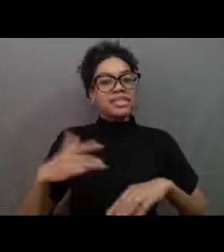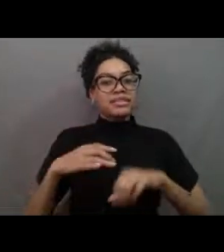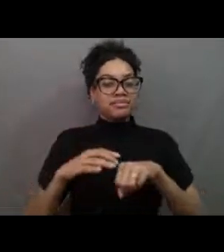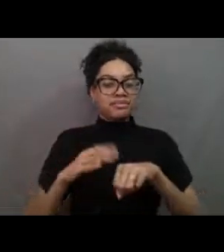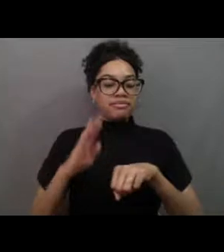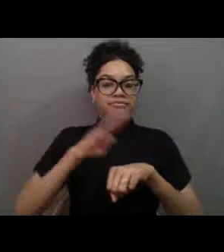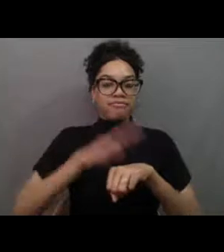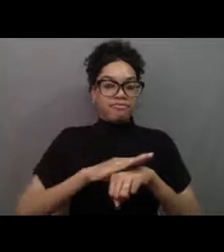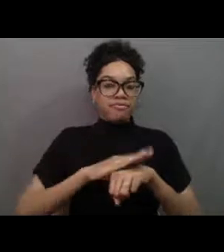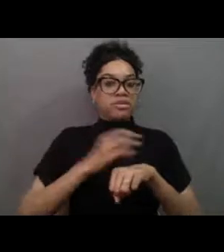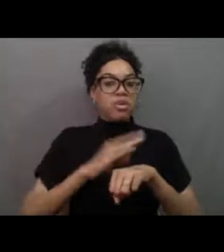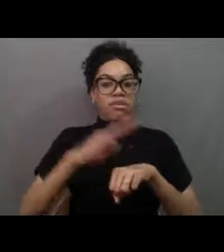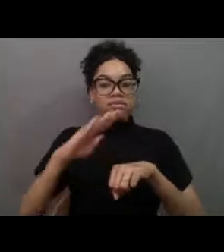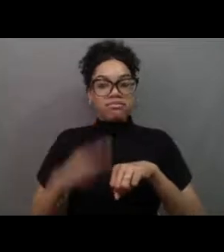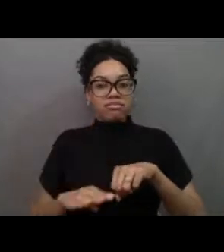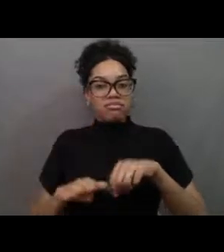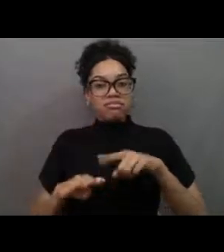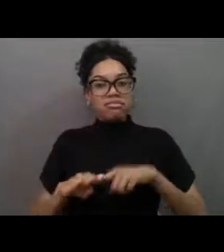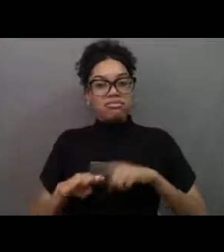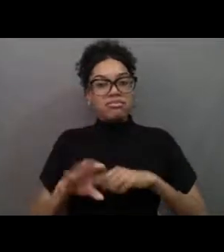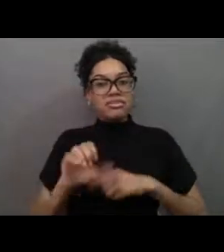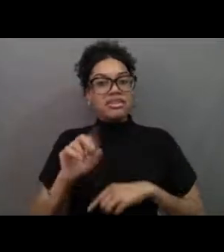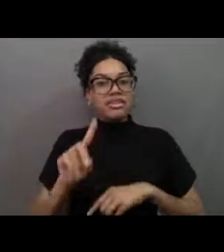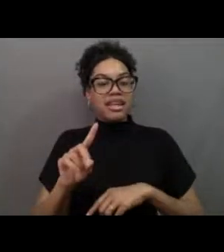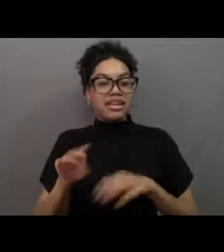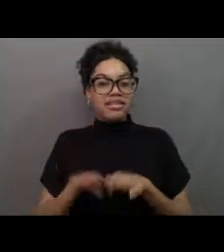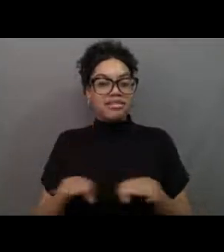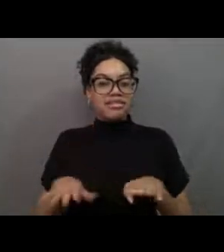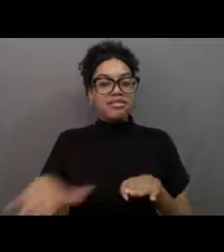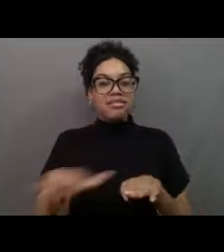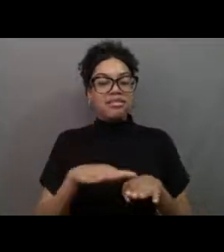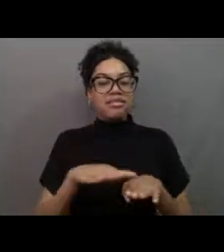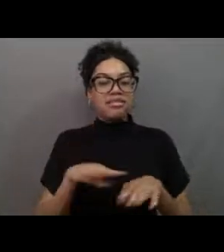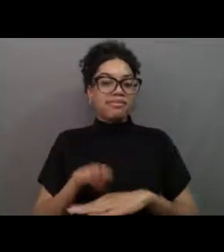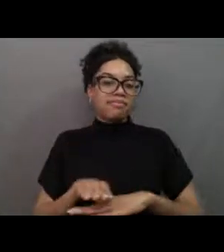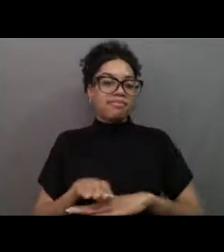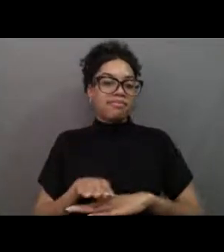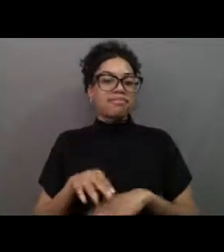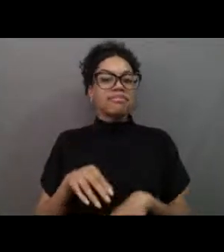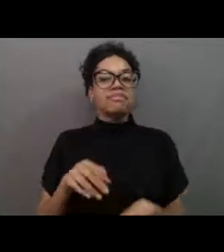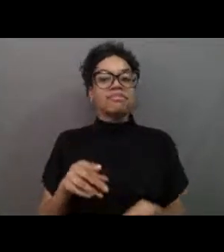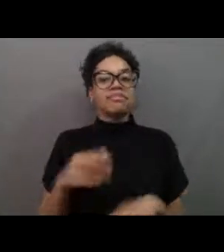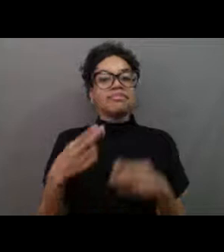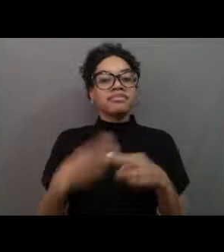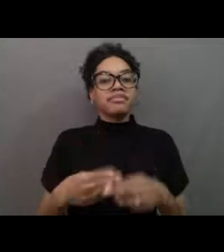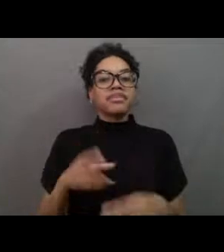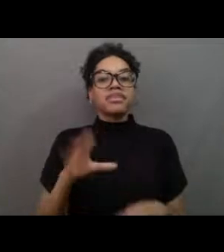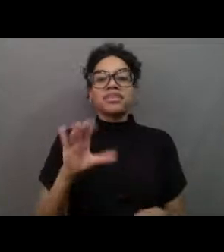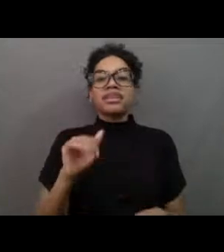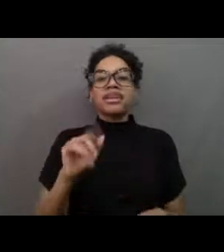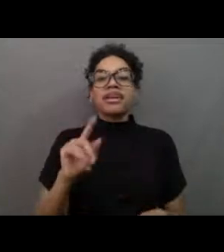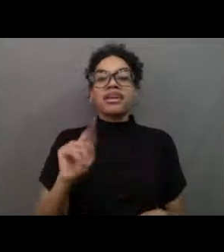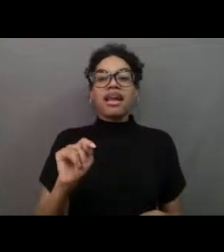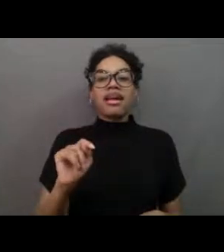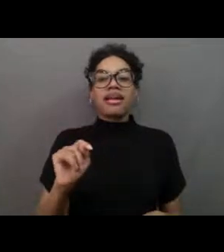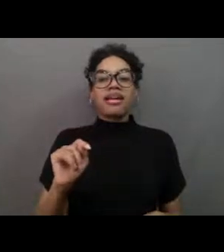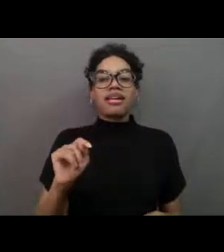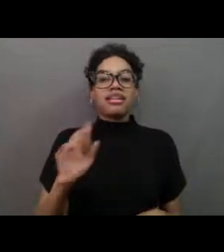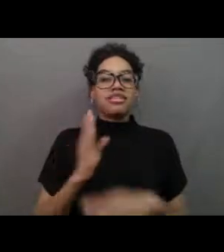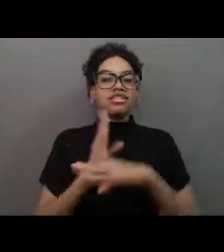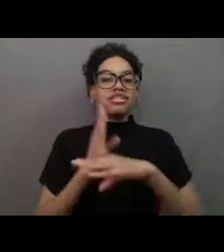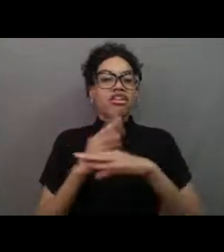in sand flats. But these are more of the what they call a cat shark shape. They're more shaped like other fish, and they